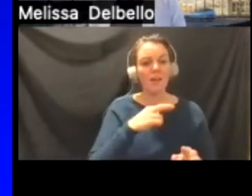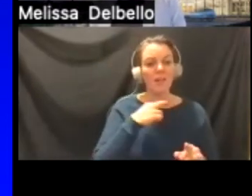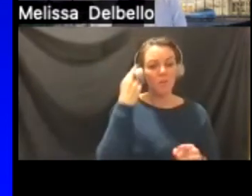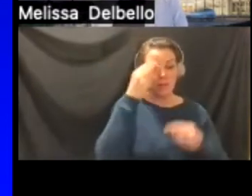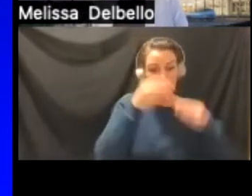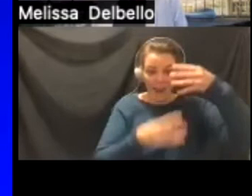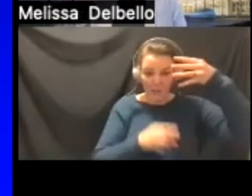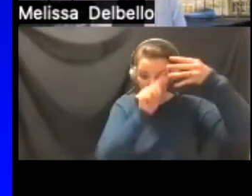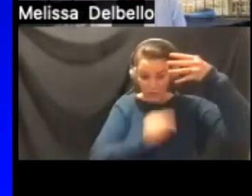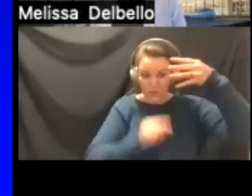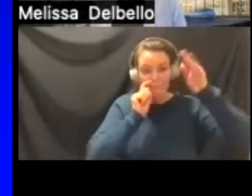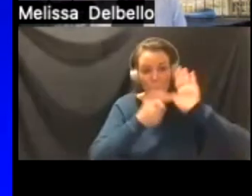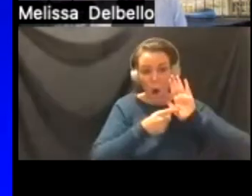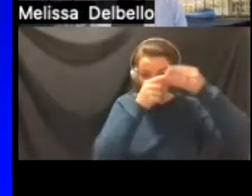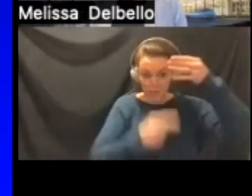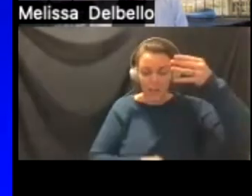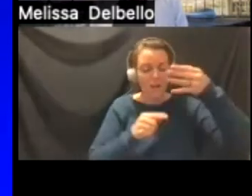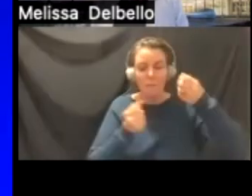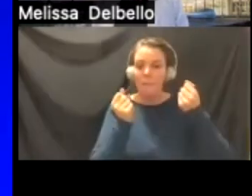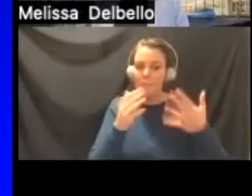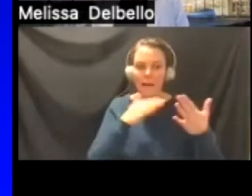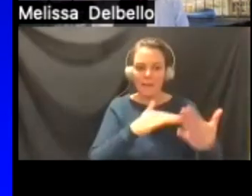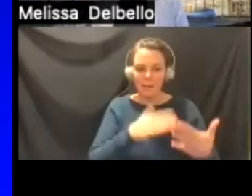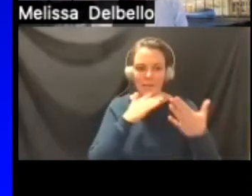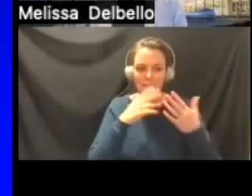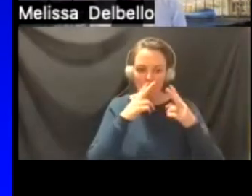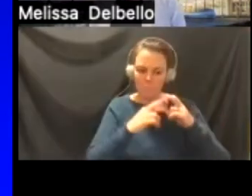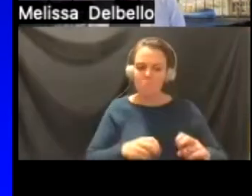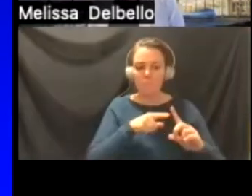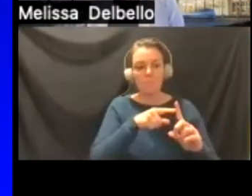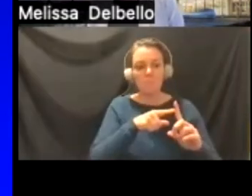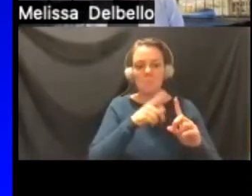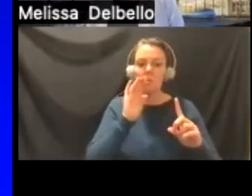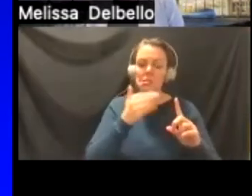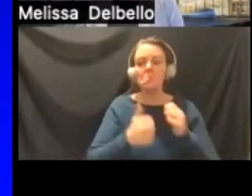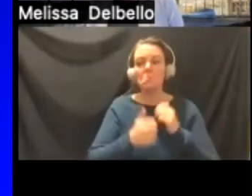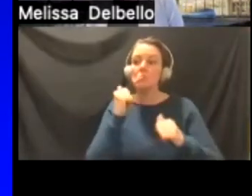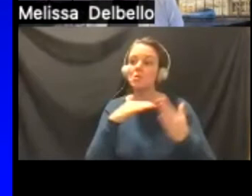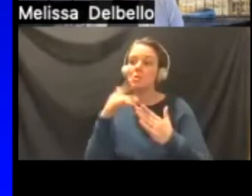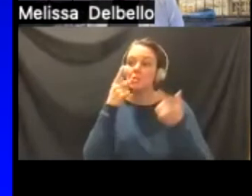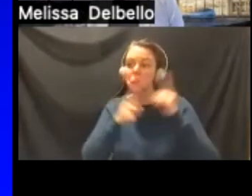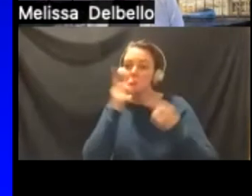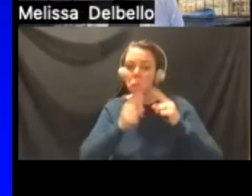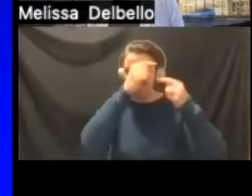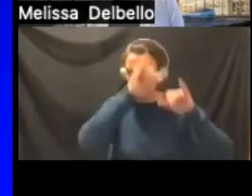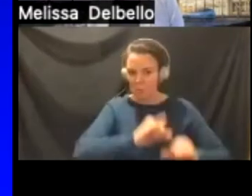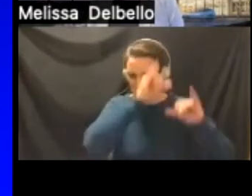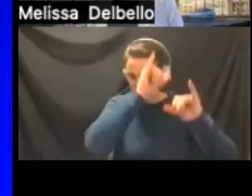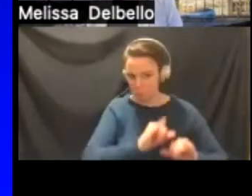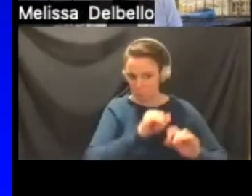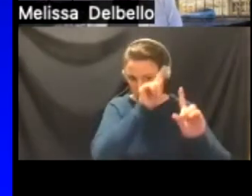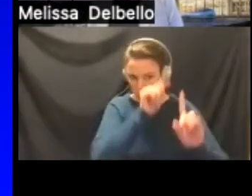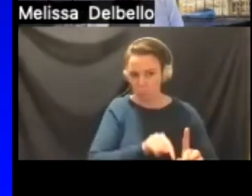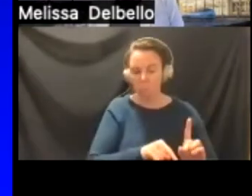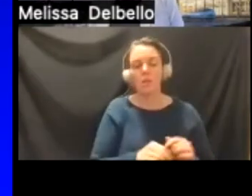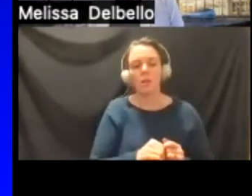in various studies and are fairly consistent. And we'll talk about some of those as